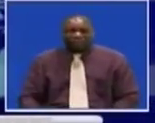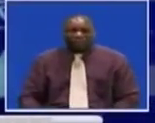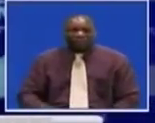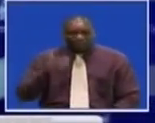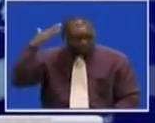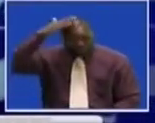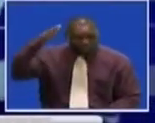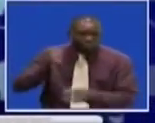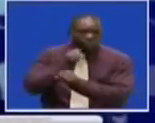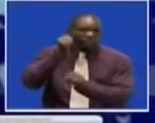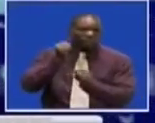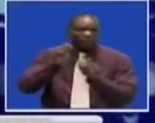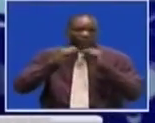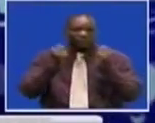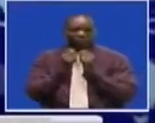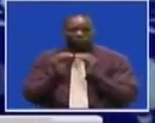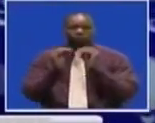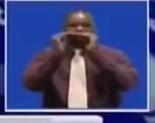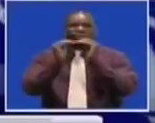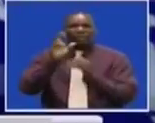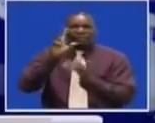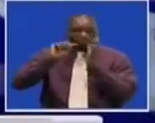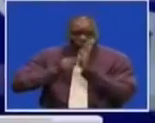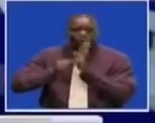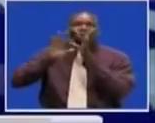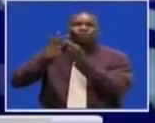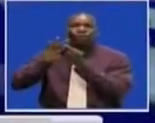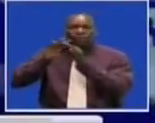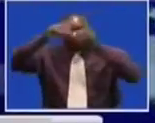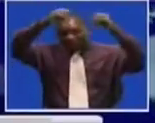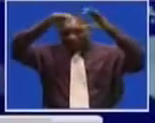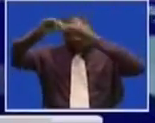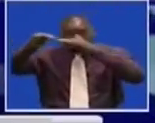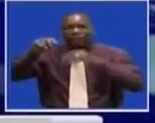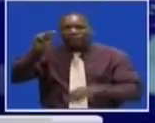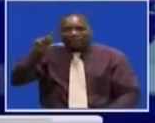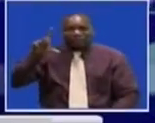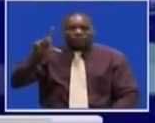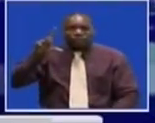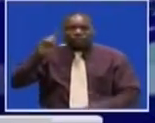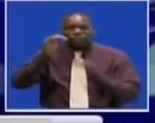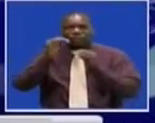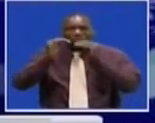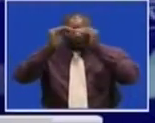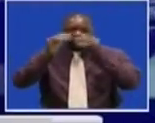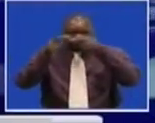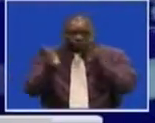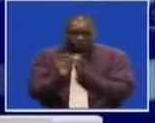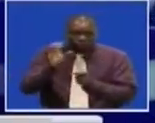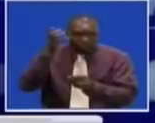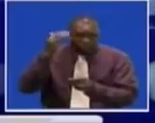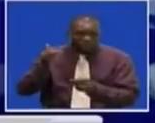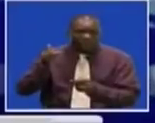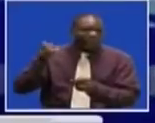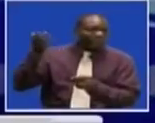Nkana has pushed the Kitwe Giants to 3 points, joining Zesco and El Ahly on top of Group C. This is after Nkana lost their opening